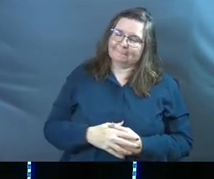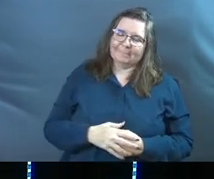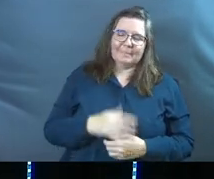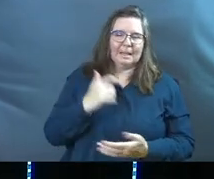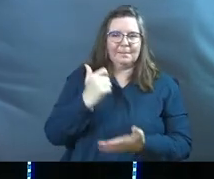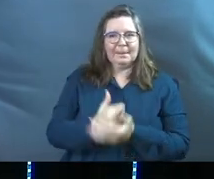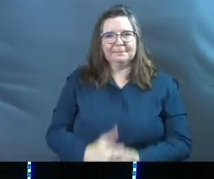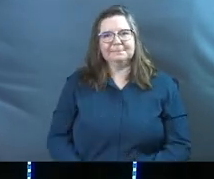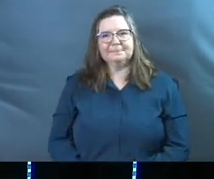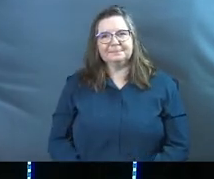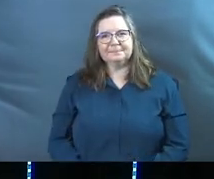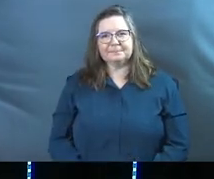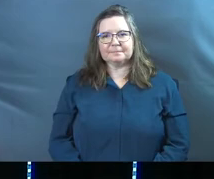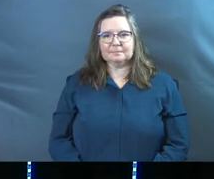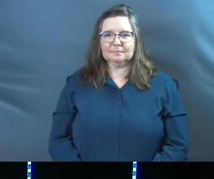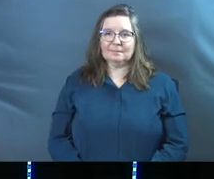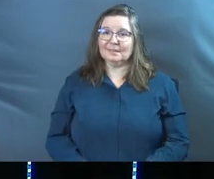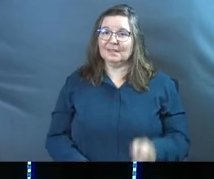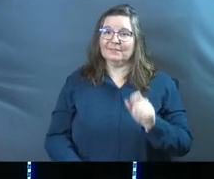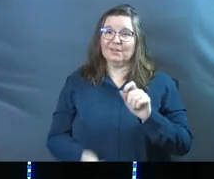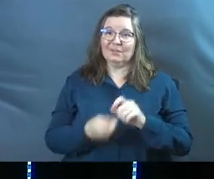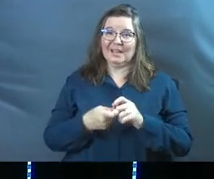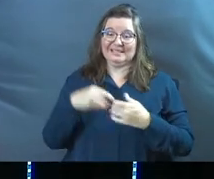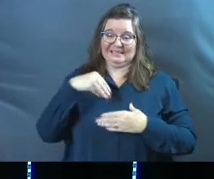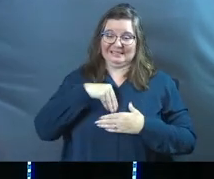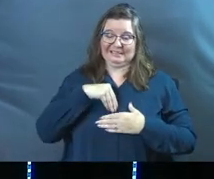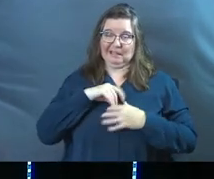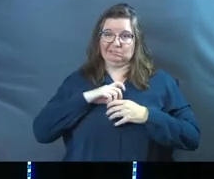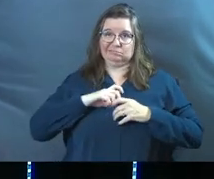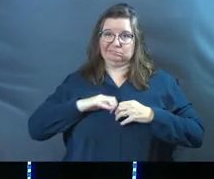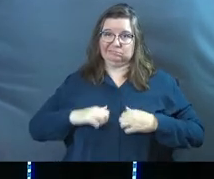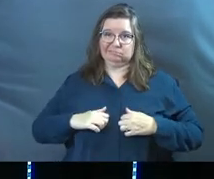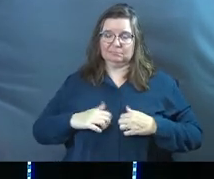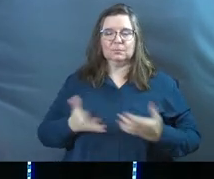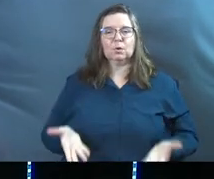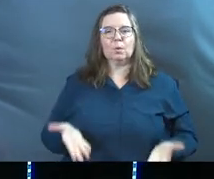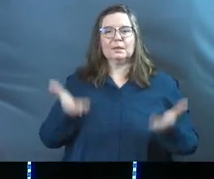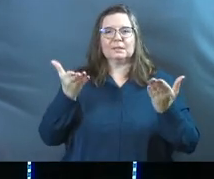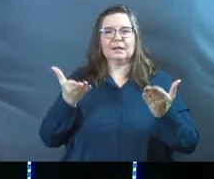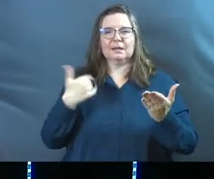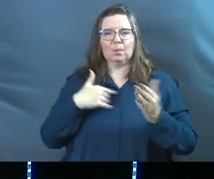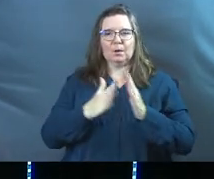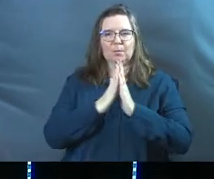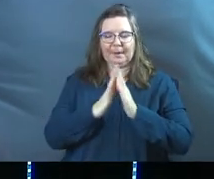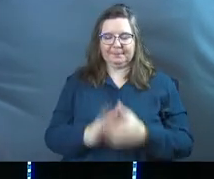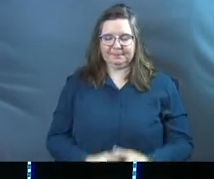Amen. Because revenge will rot you. Why don't you guys stand and we'll pray.